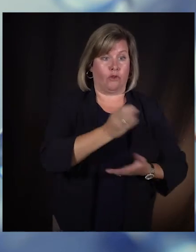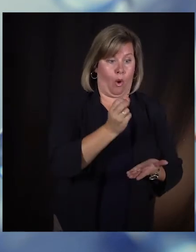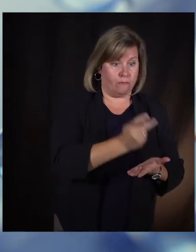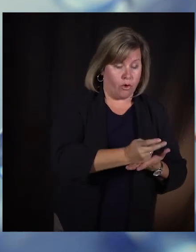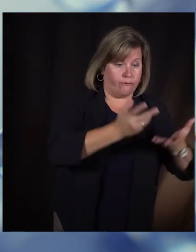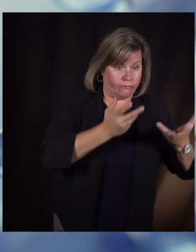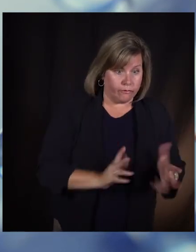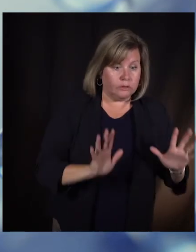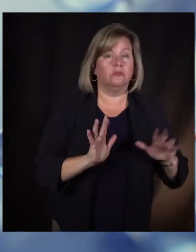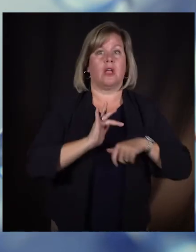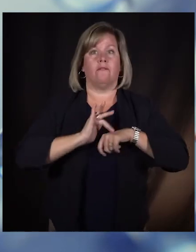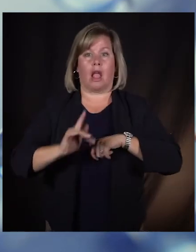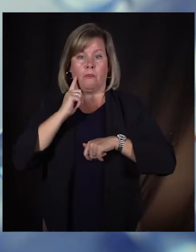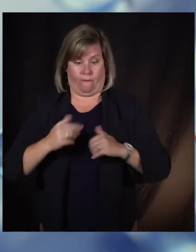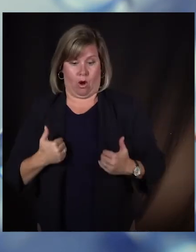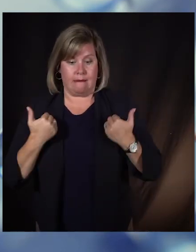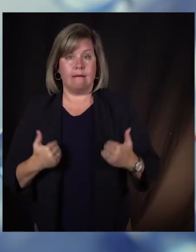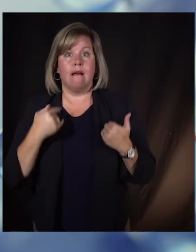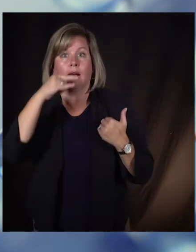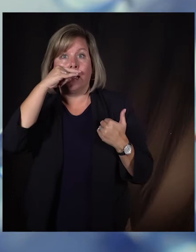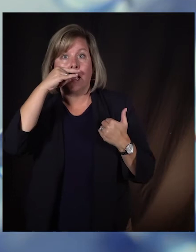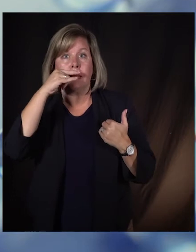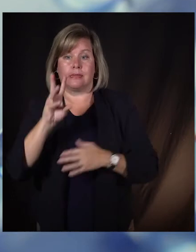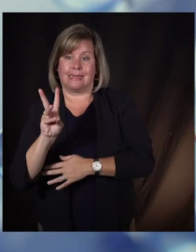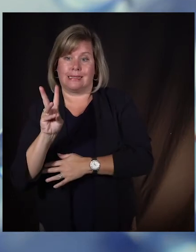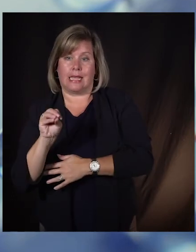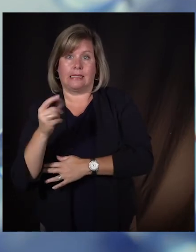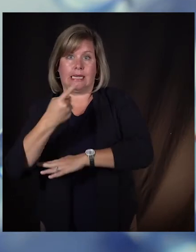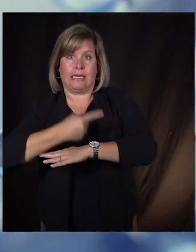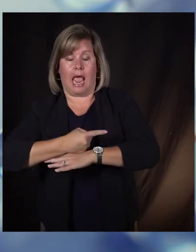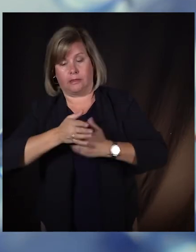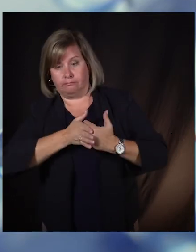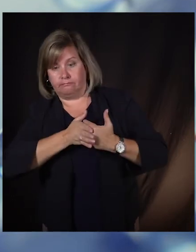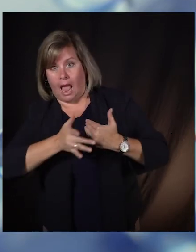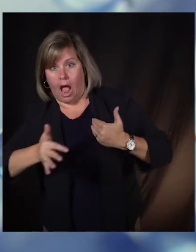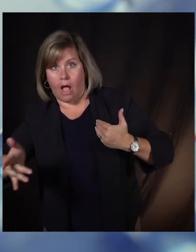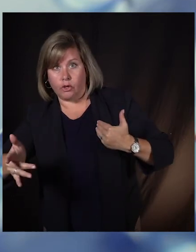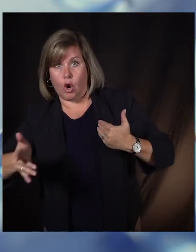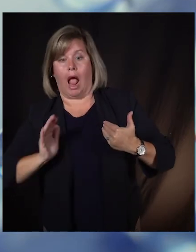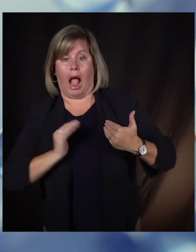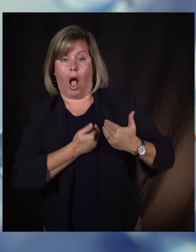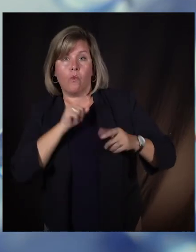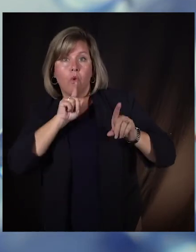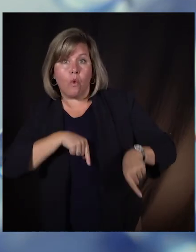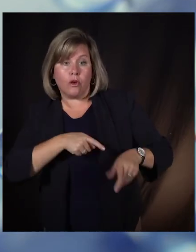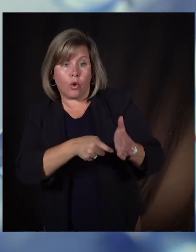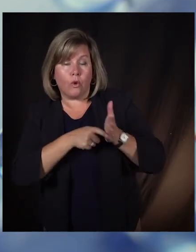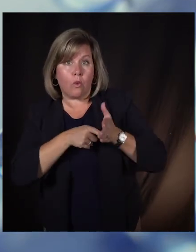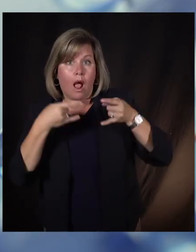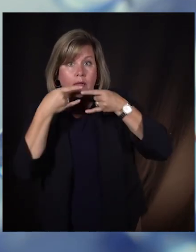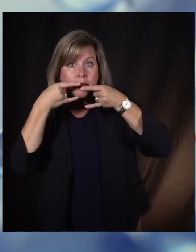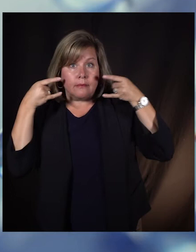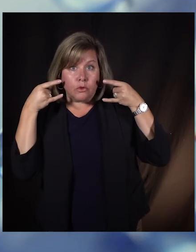younger people, 60 days afterwards, our order requiring the use of facial coverings for the pre-K through 6th graders